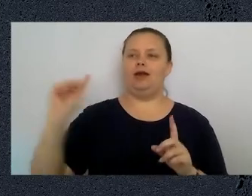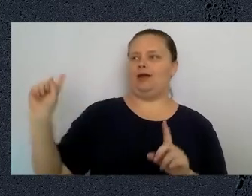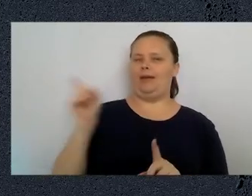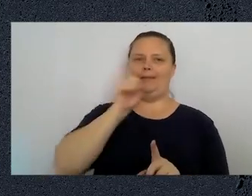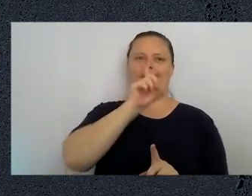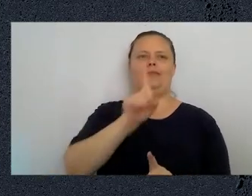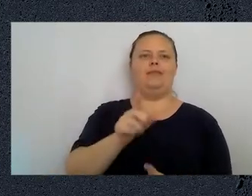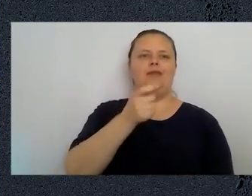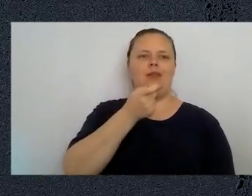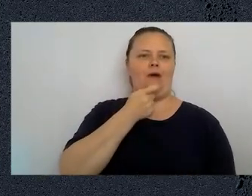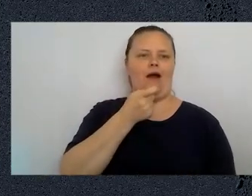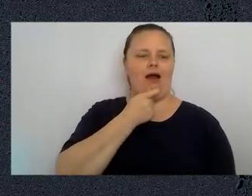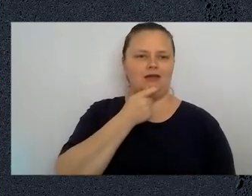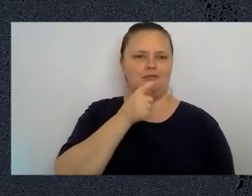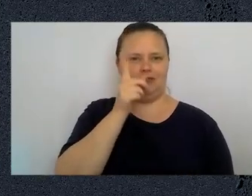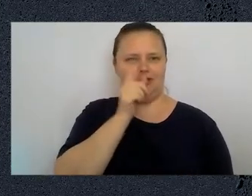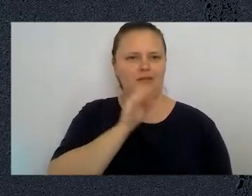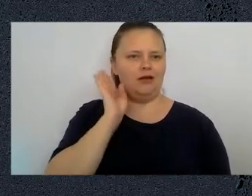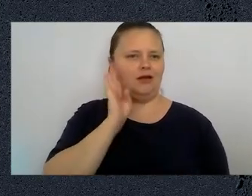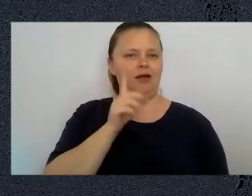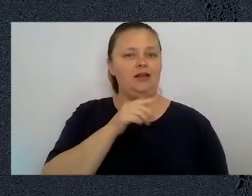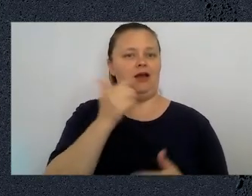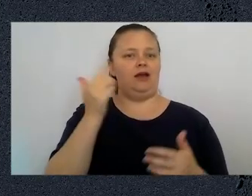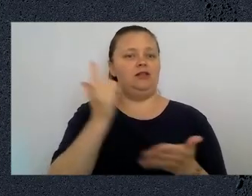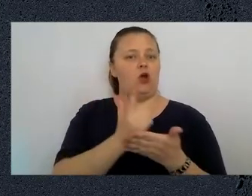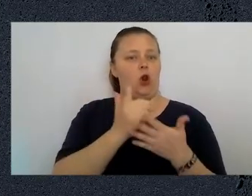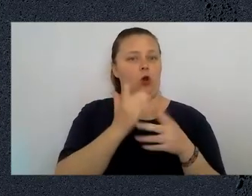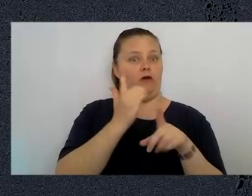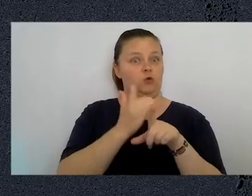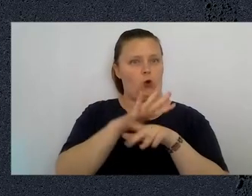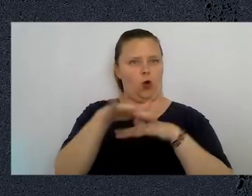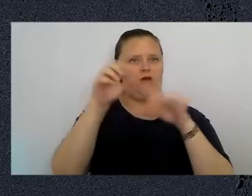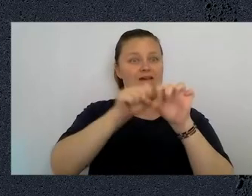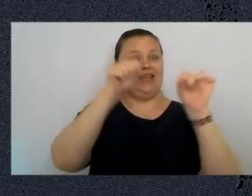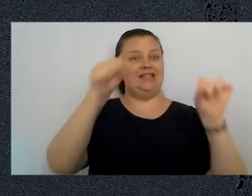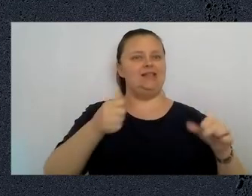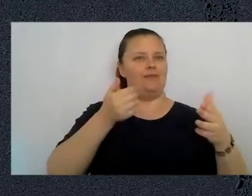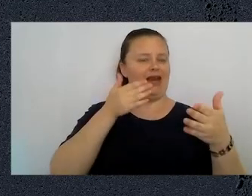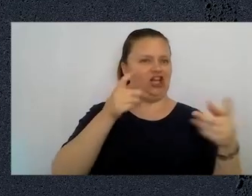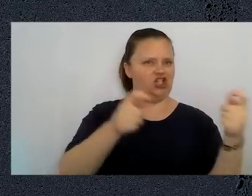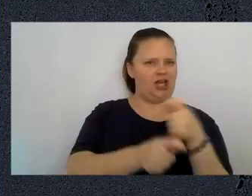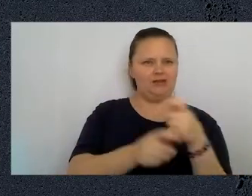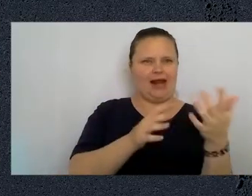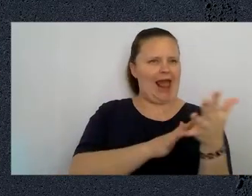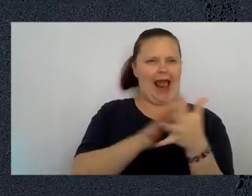mic just so we can hear you? There's been a lot of talk about systematic changes, but how are we going to tackle